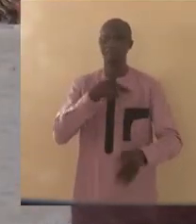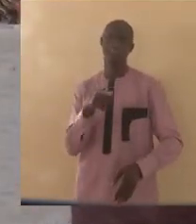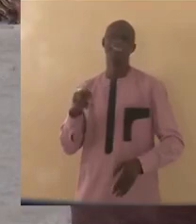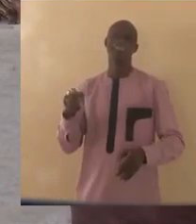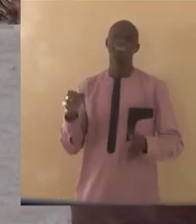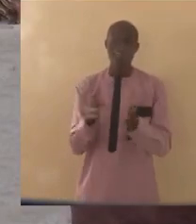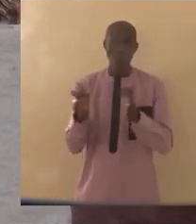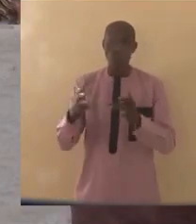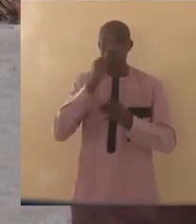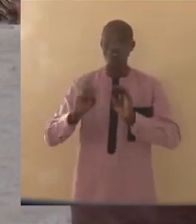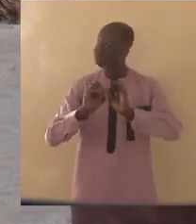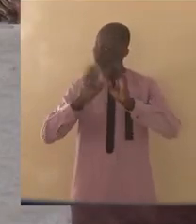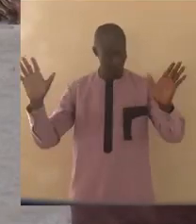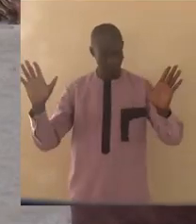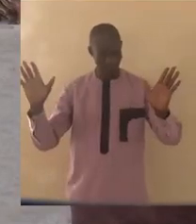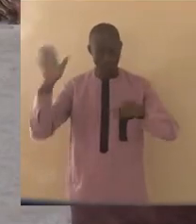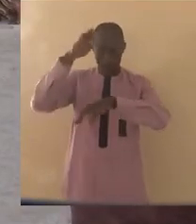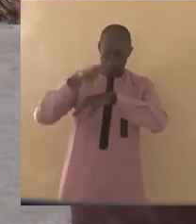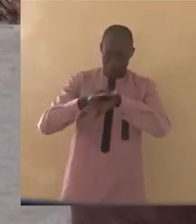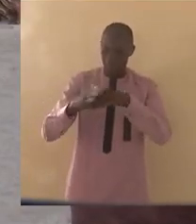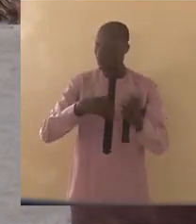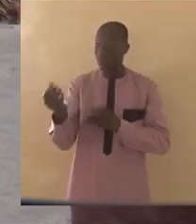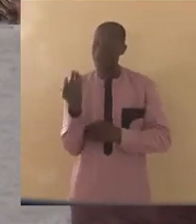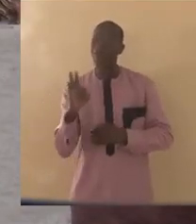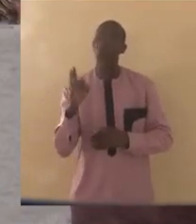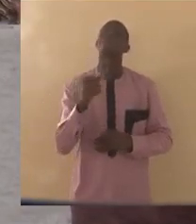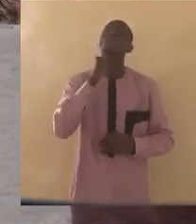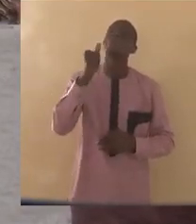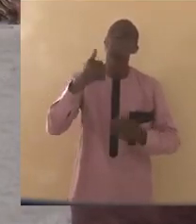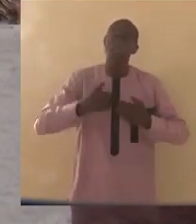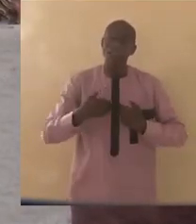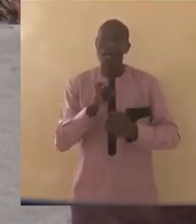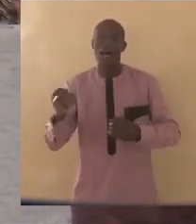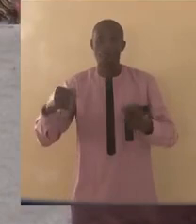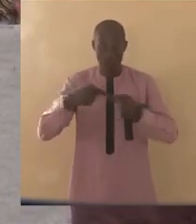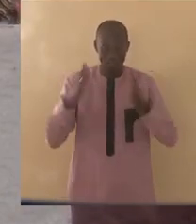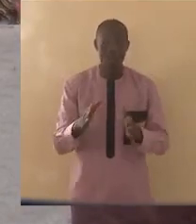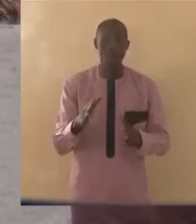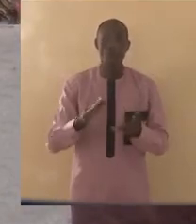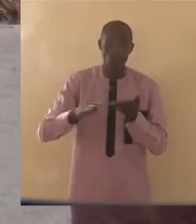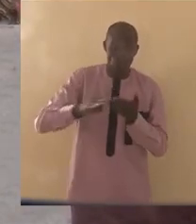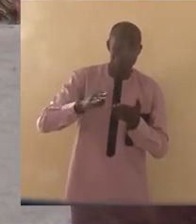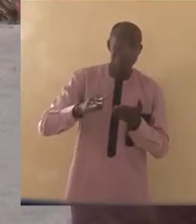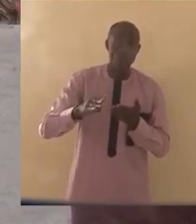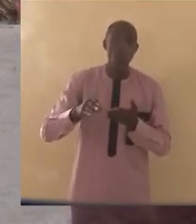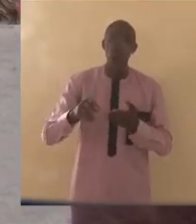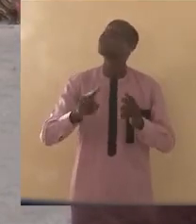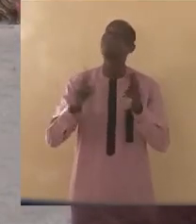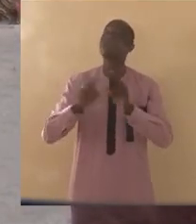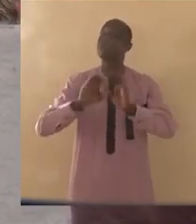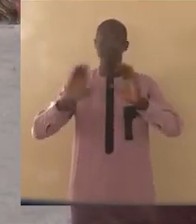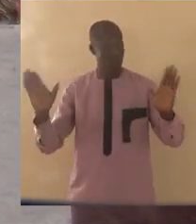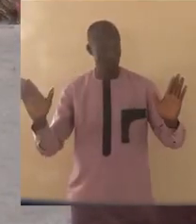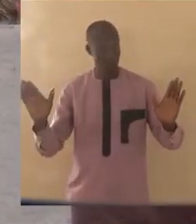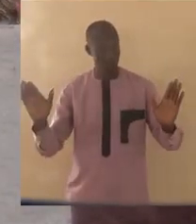mean, Jesus was very clear on the issue of not having enemies or forgiving anyone who hurts you. He was